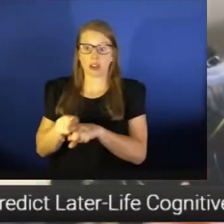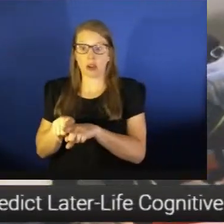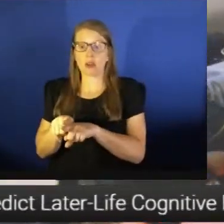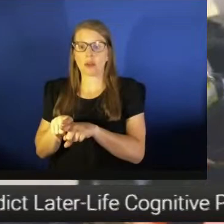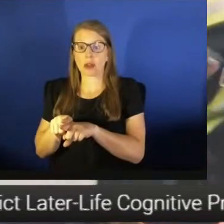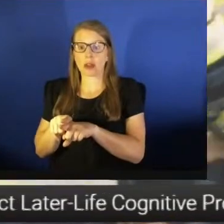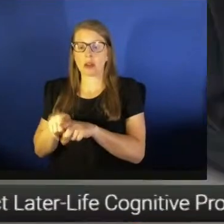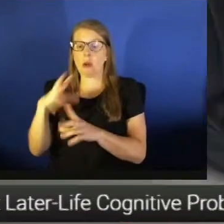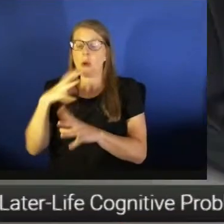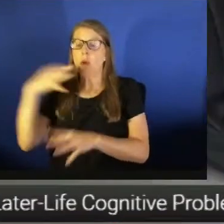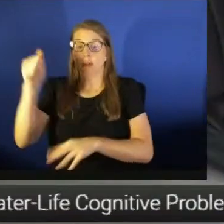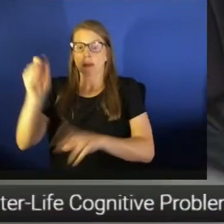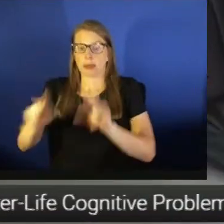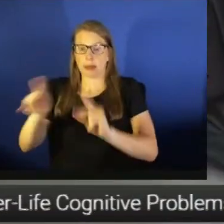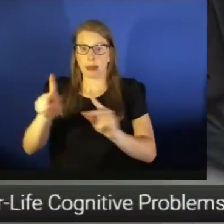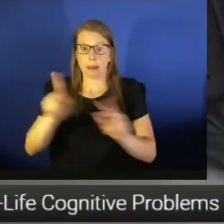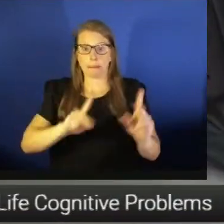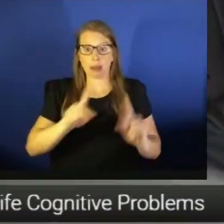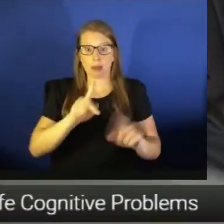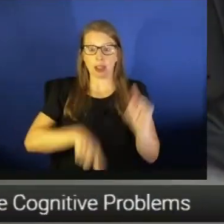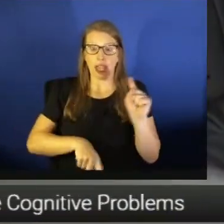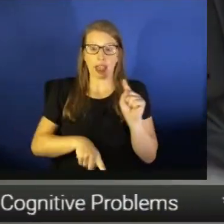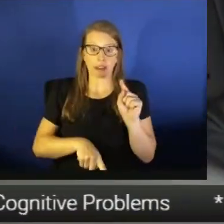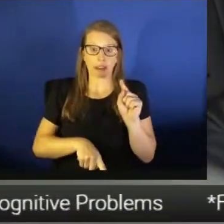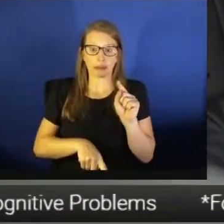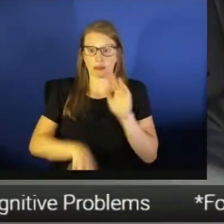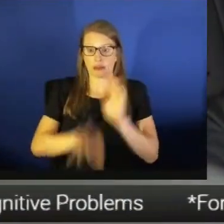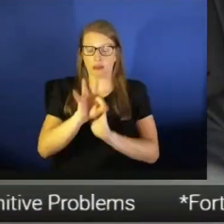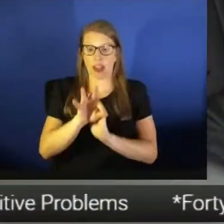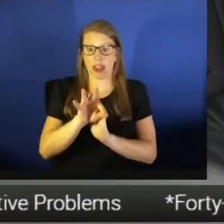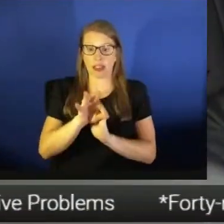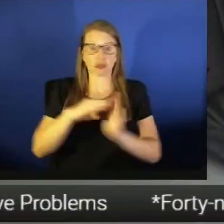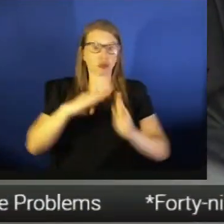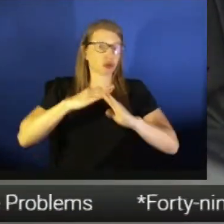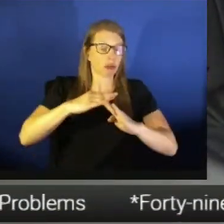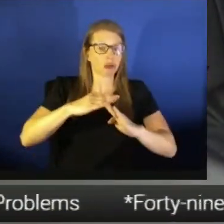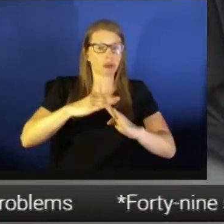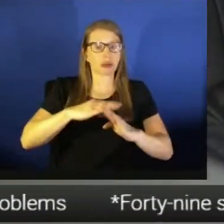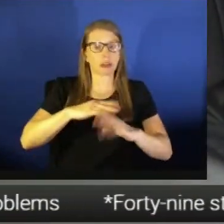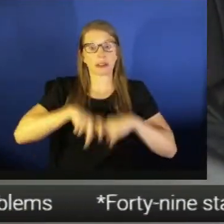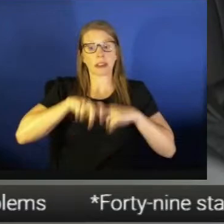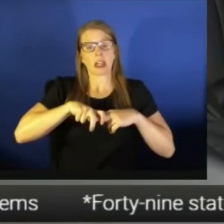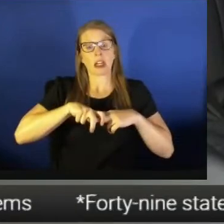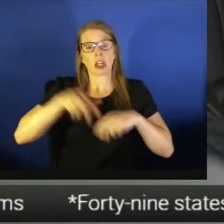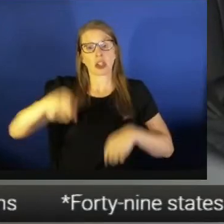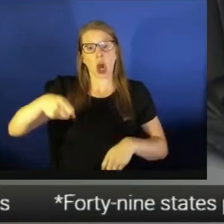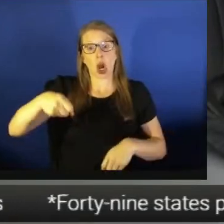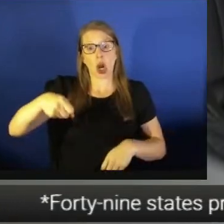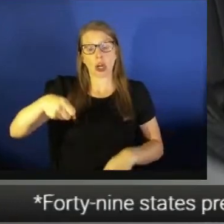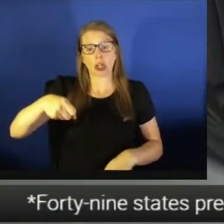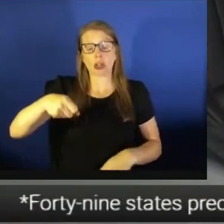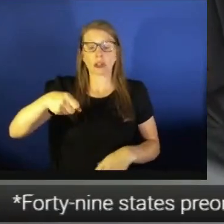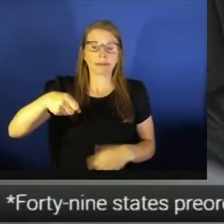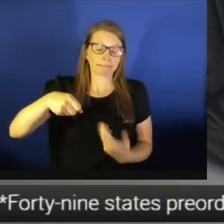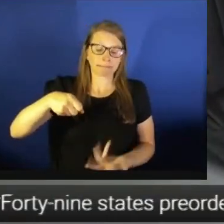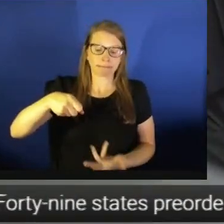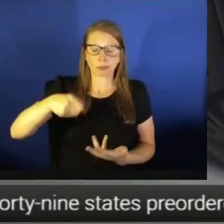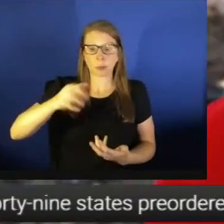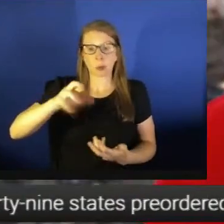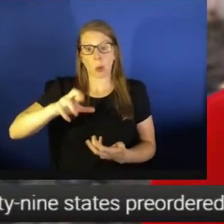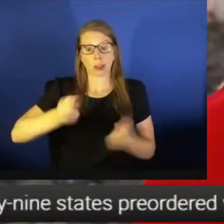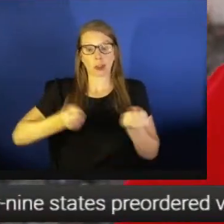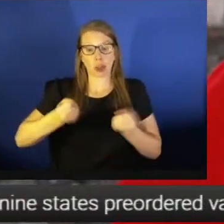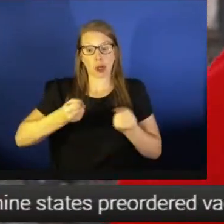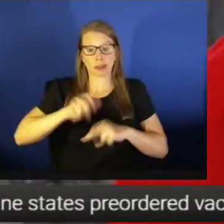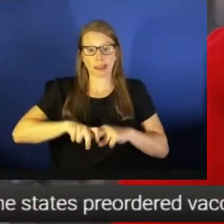can't seek out shelter, they're just sitting in a car seat or in some sort of carrier, they can't tell you they're overheating.